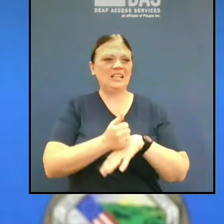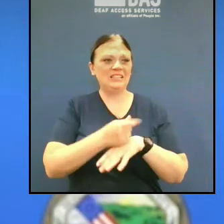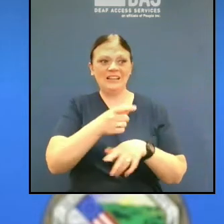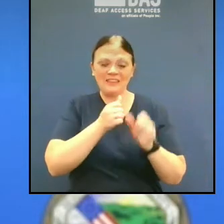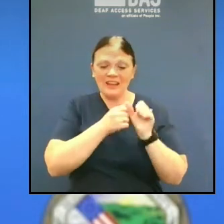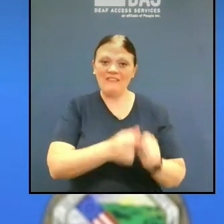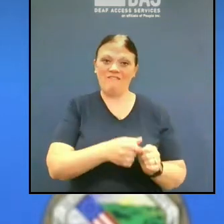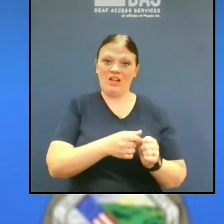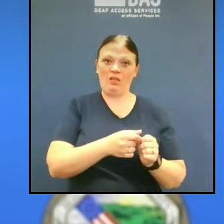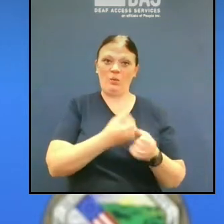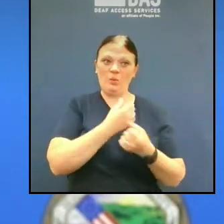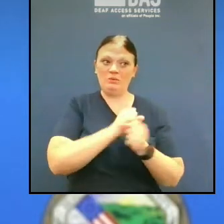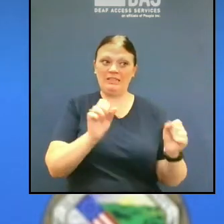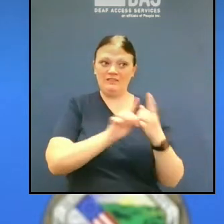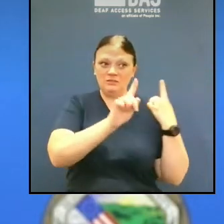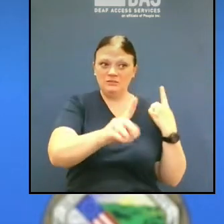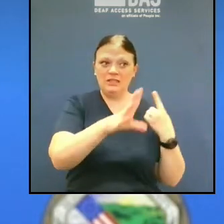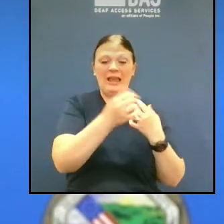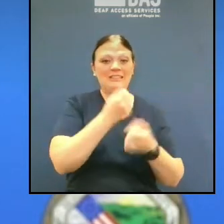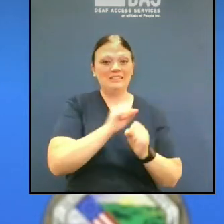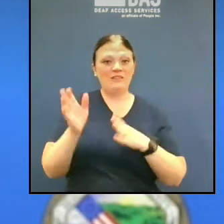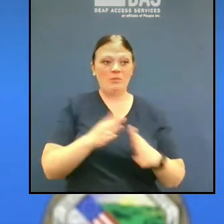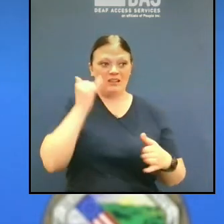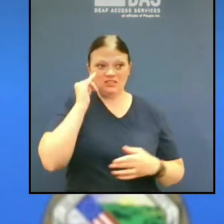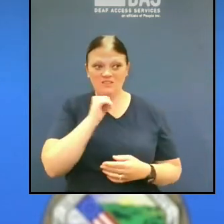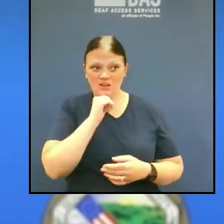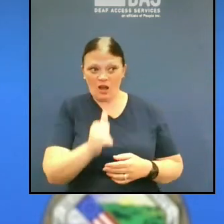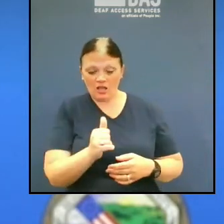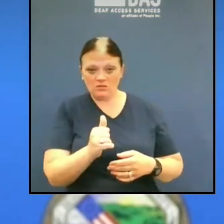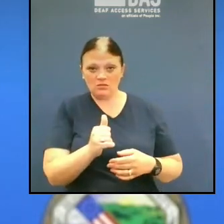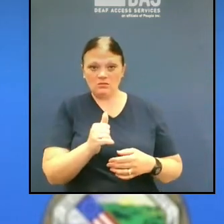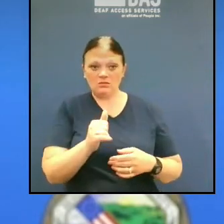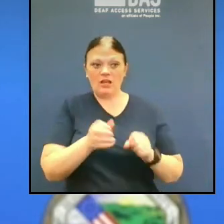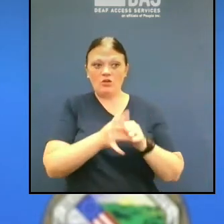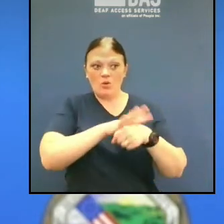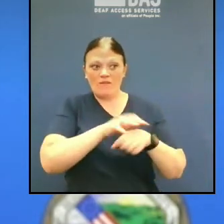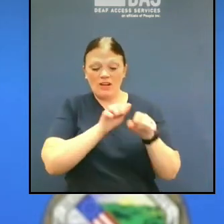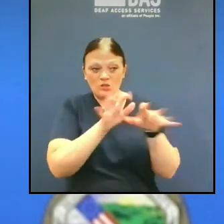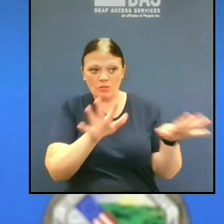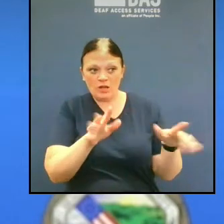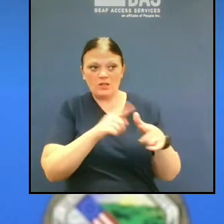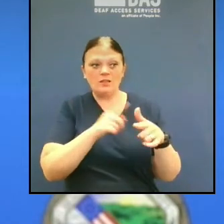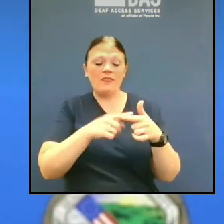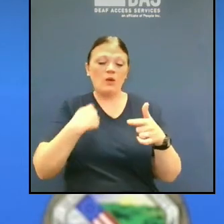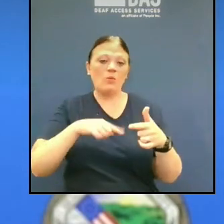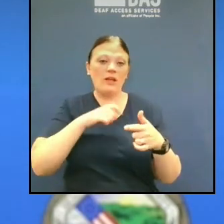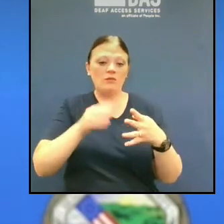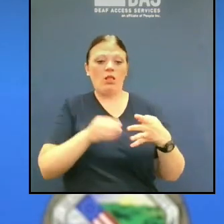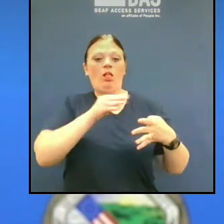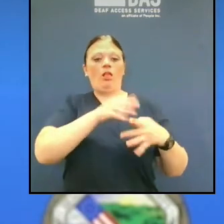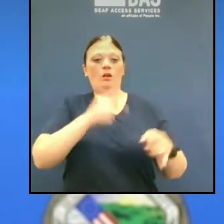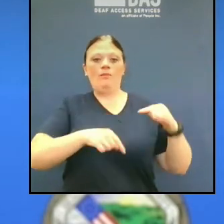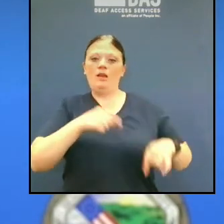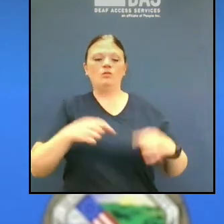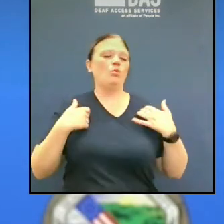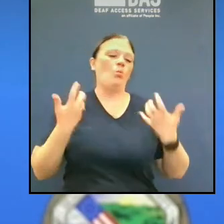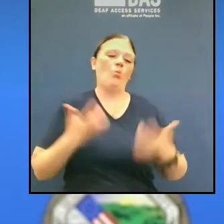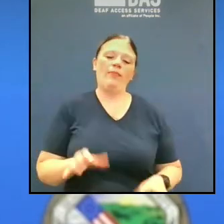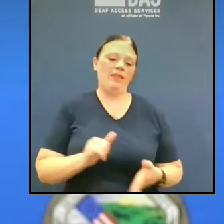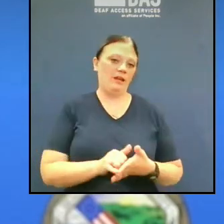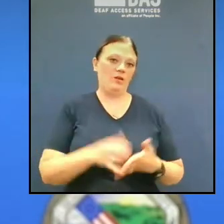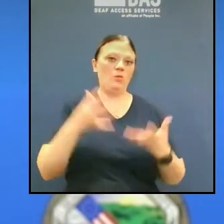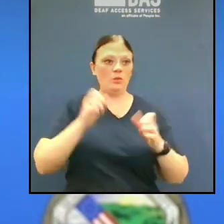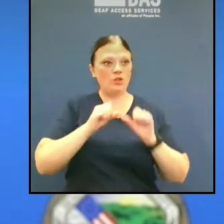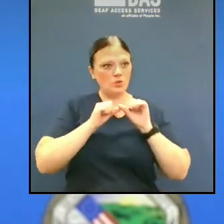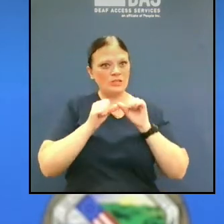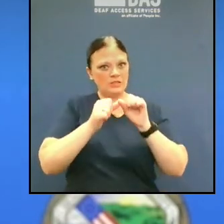safe social distancing and their safety plans. If they don't, and coronavirus spreads, we could go backwards. None of us want to go backwards. We want to